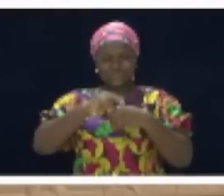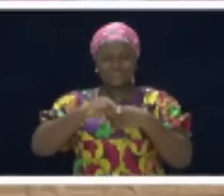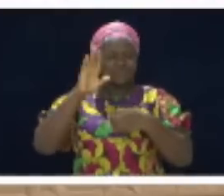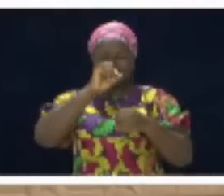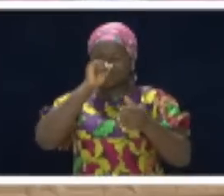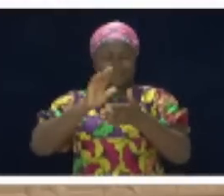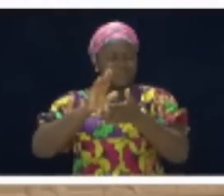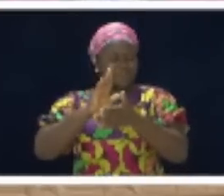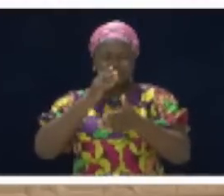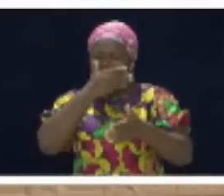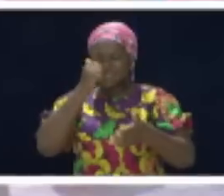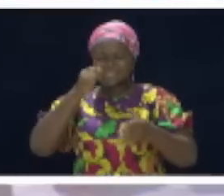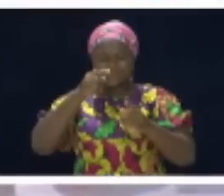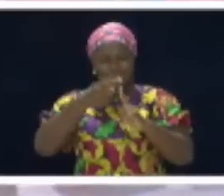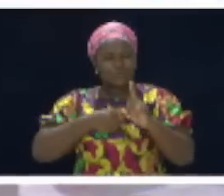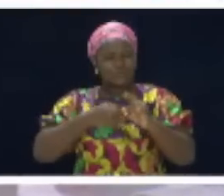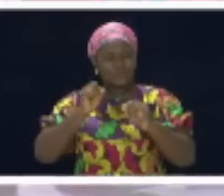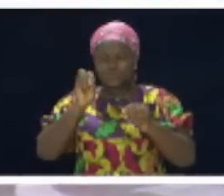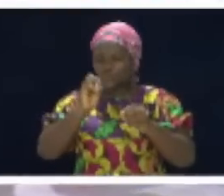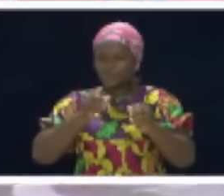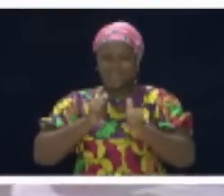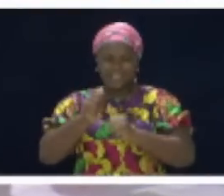you have seen so far.